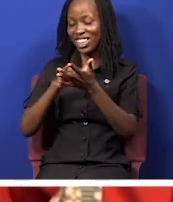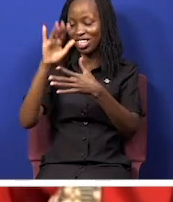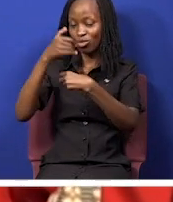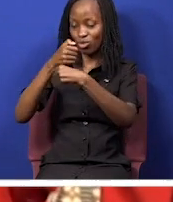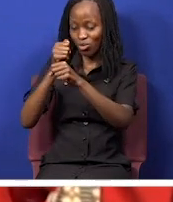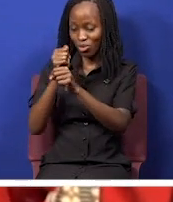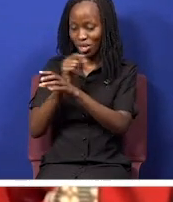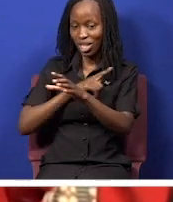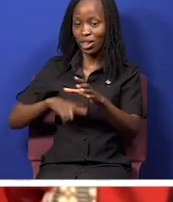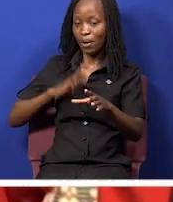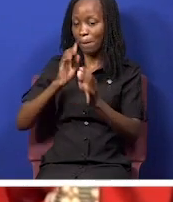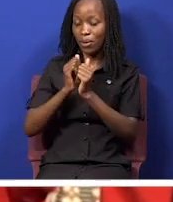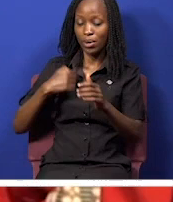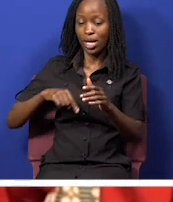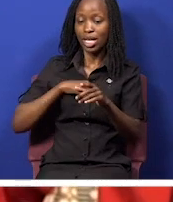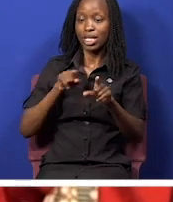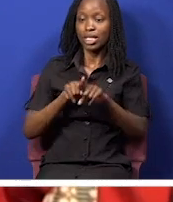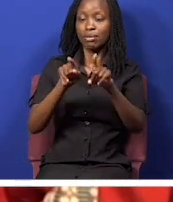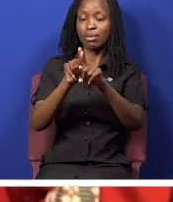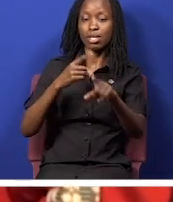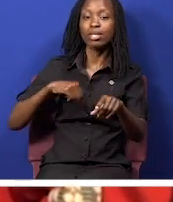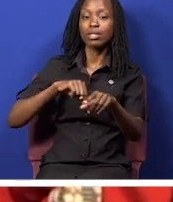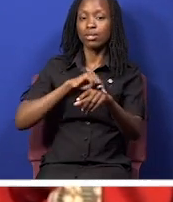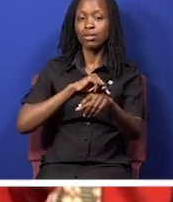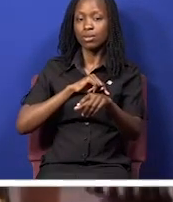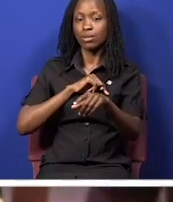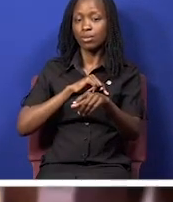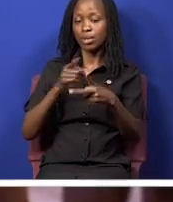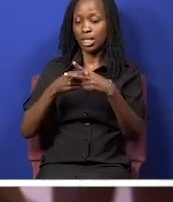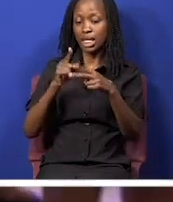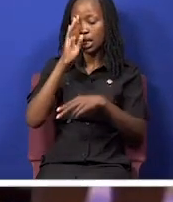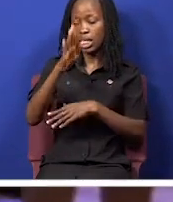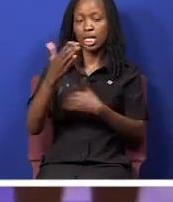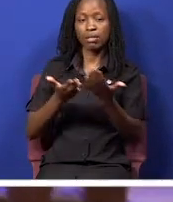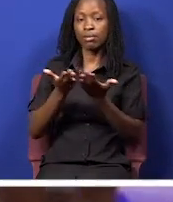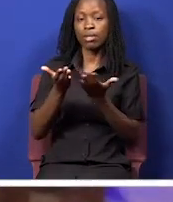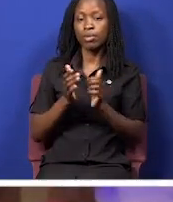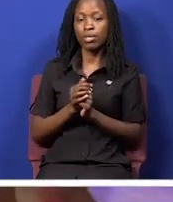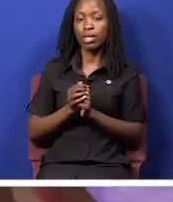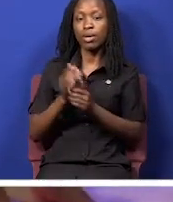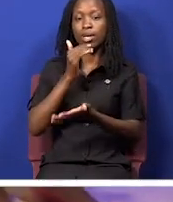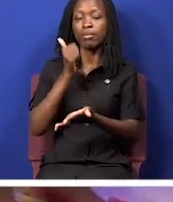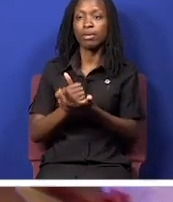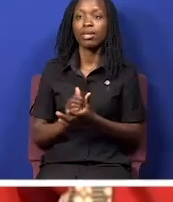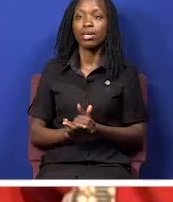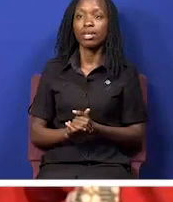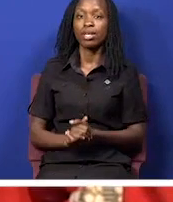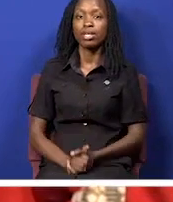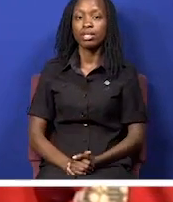that you have made, O Lord. Be with us, O Lord, even as we start off this Sunday service, O Lord.